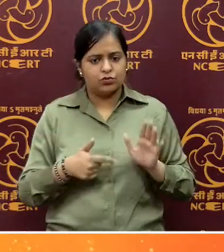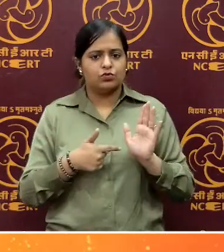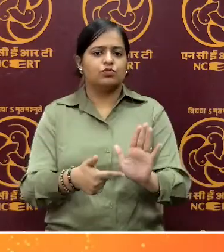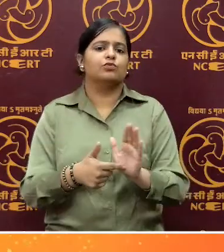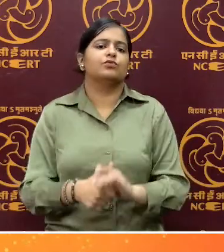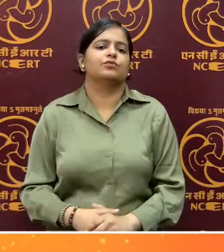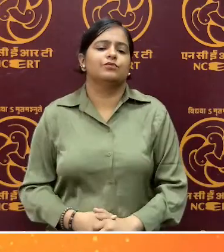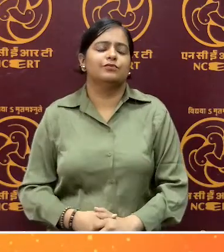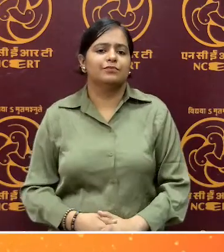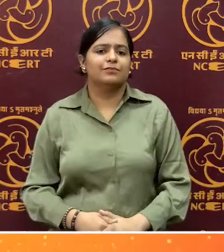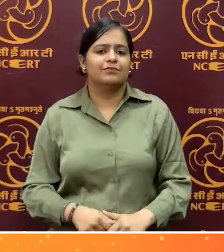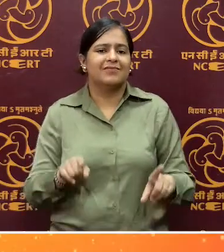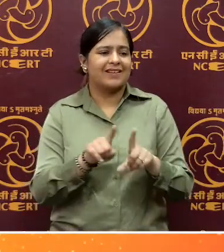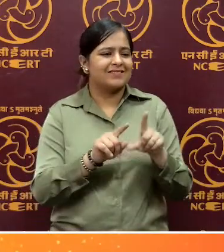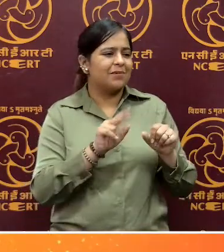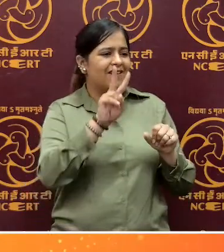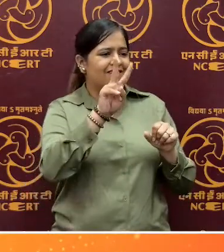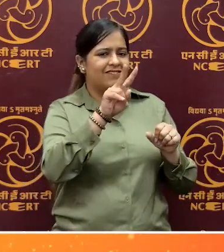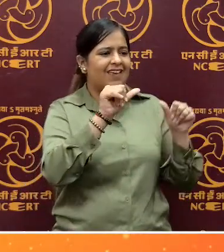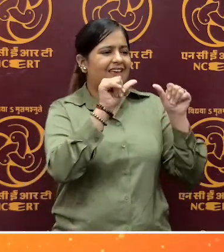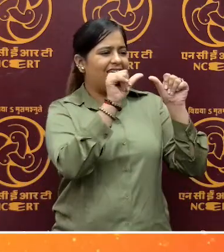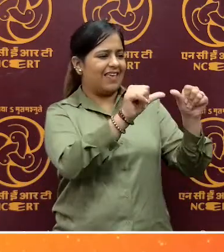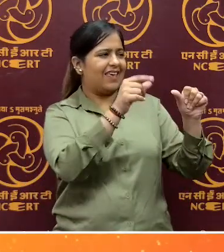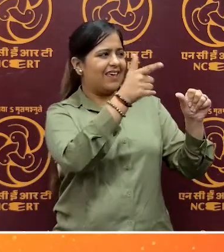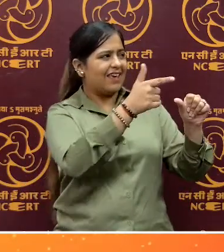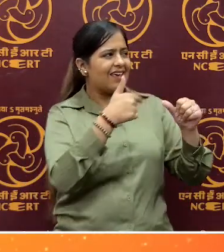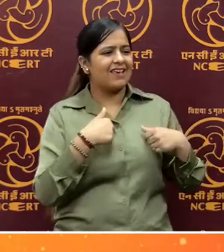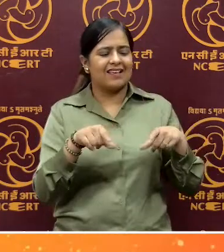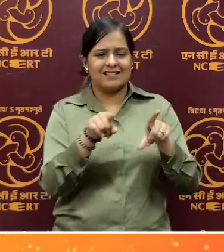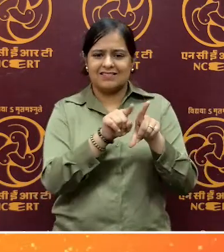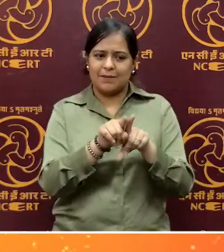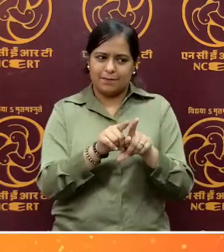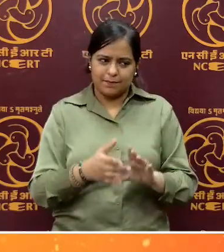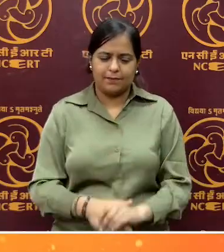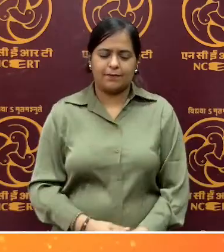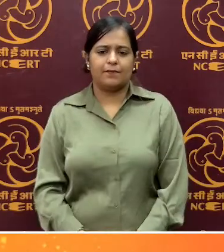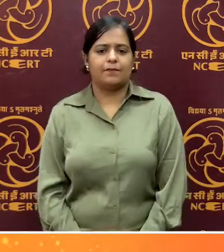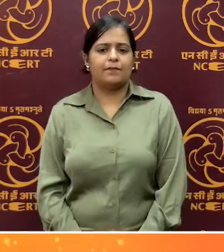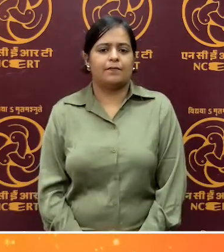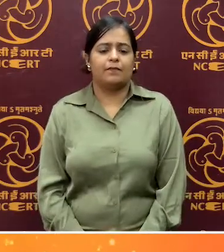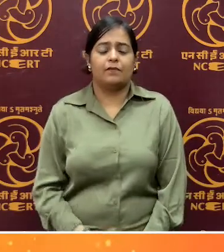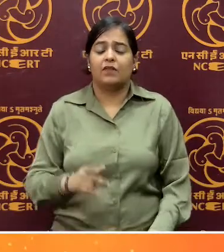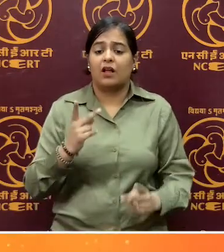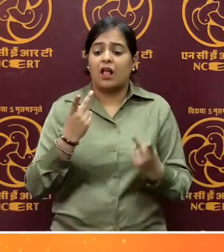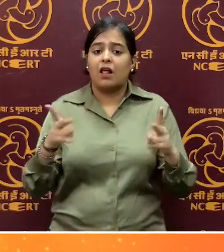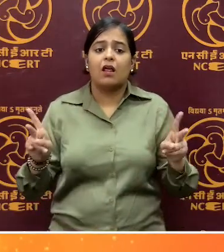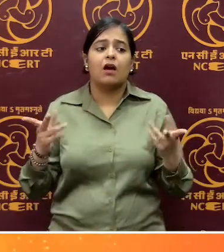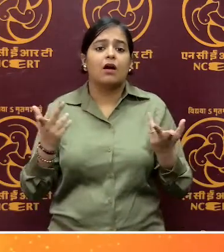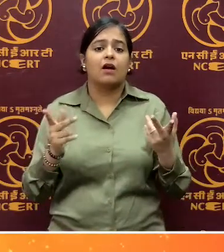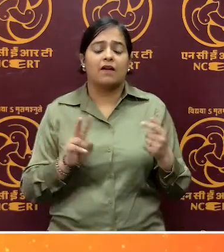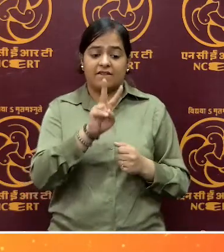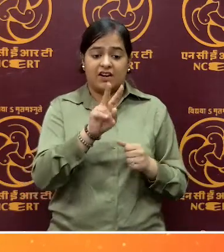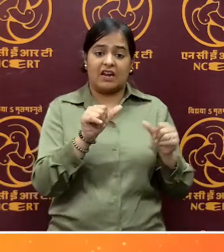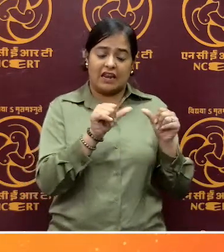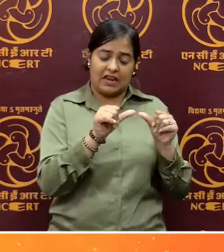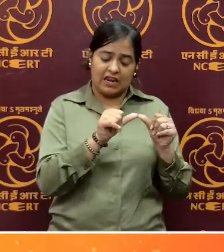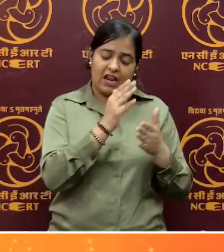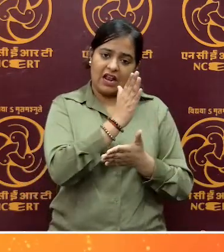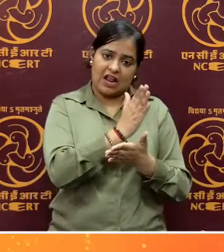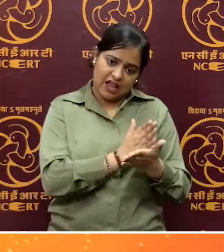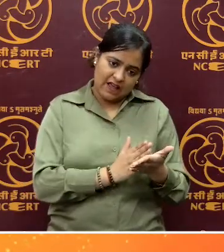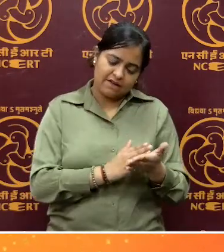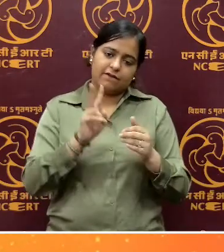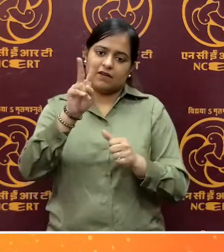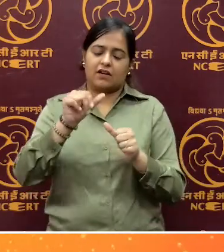V and vector A, they are in the same direction. But the difference is vector A is half the vector